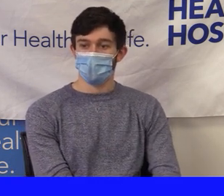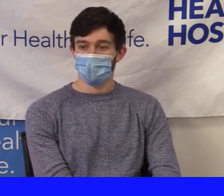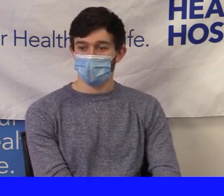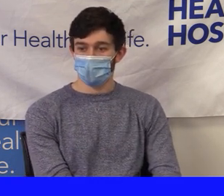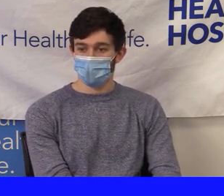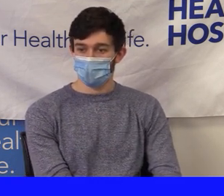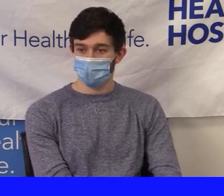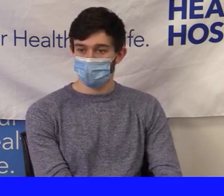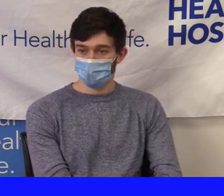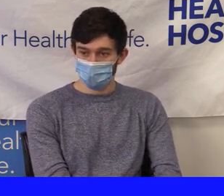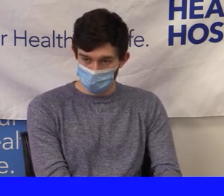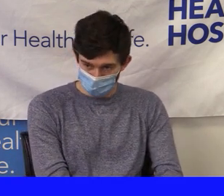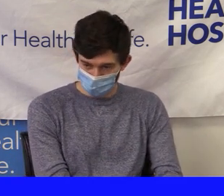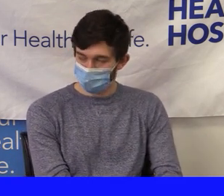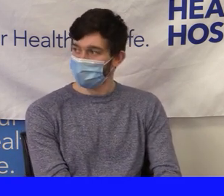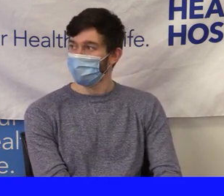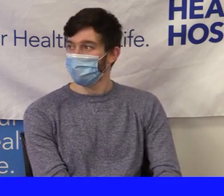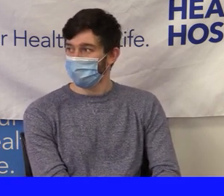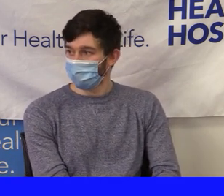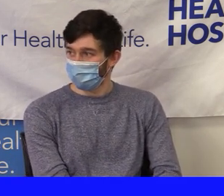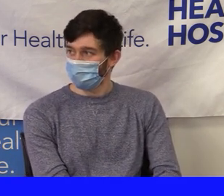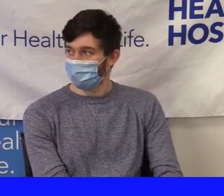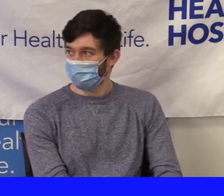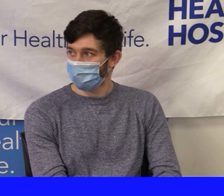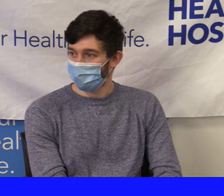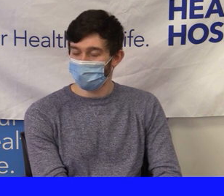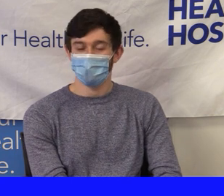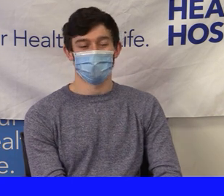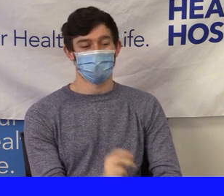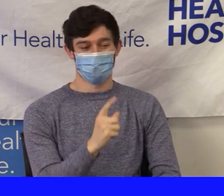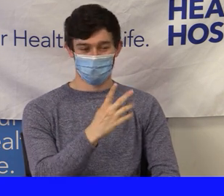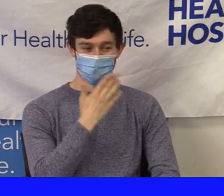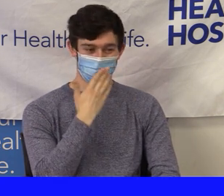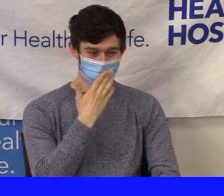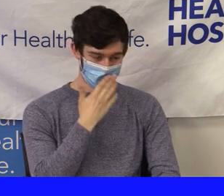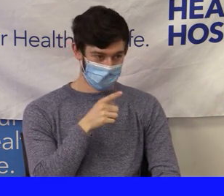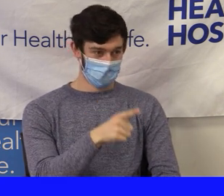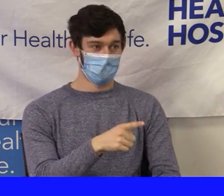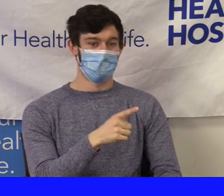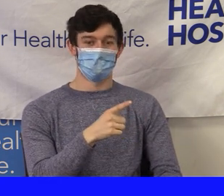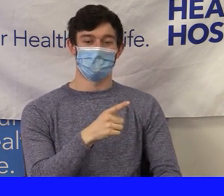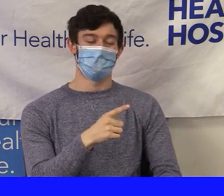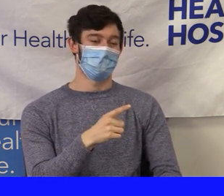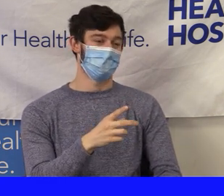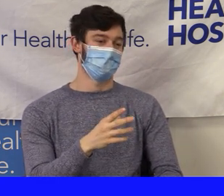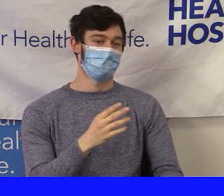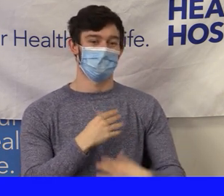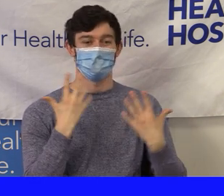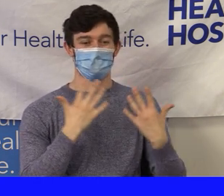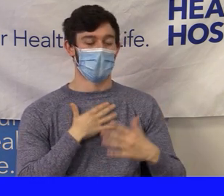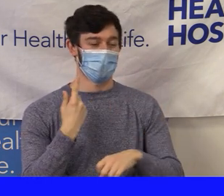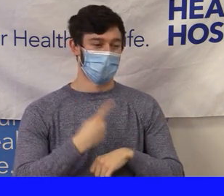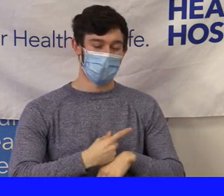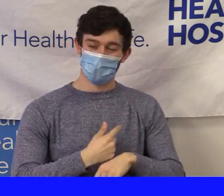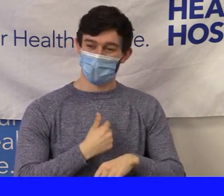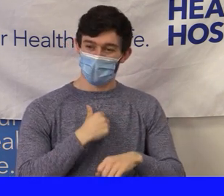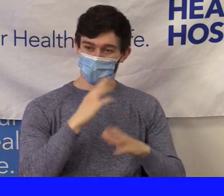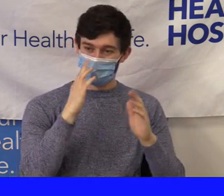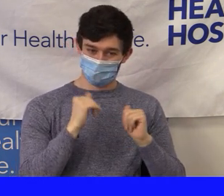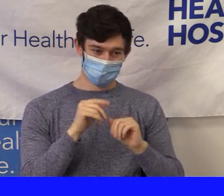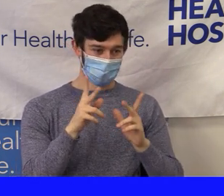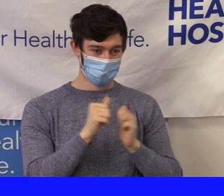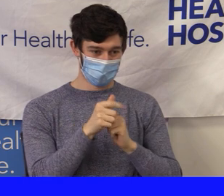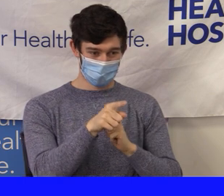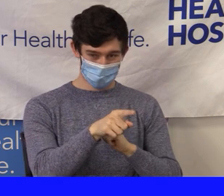have made my day, you and Danielle. I really love what you just said, and I hope that it would be okay with you to share some of